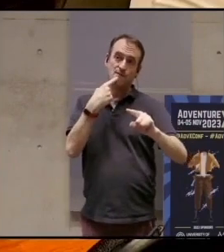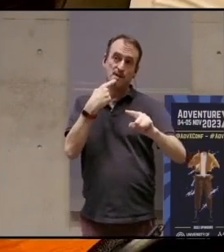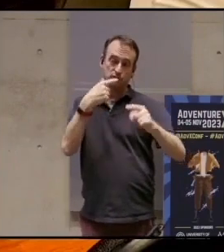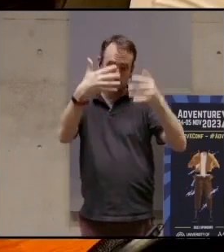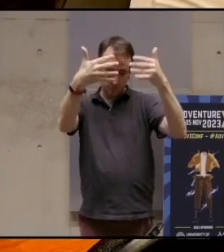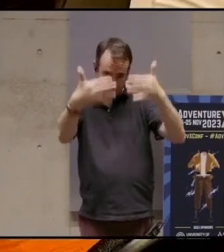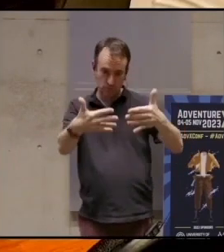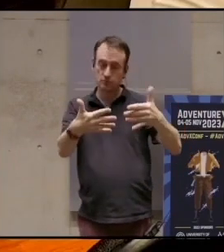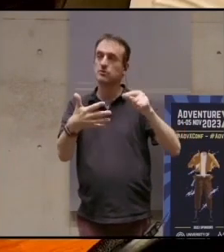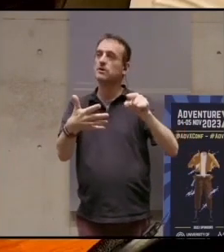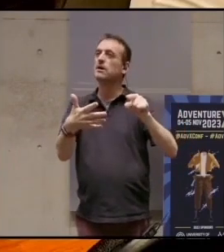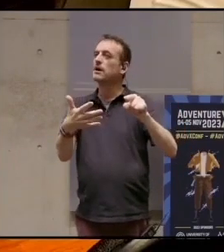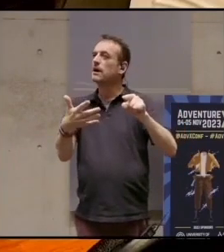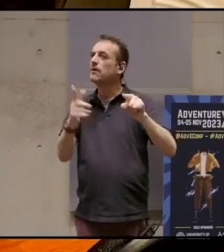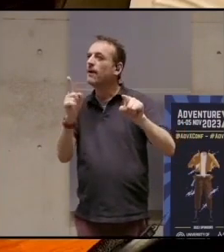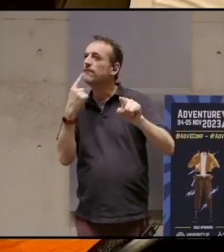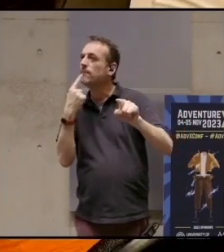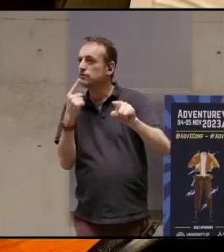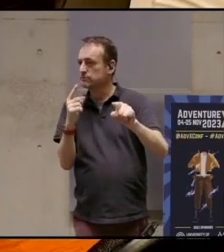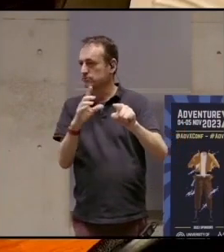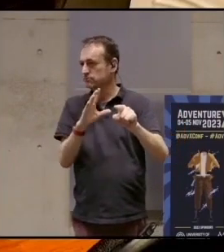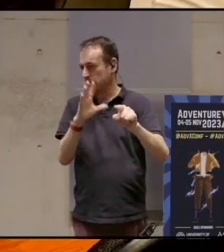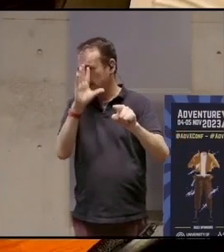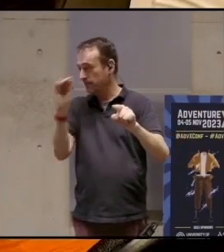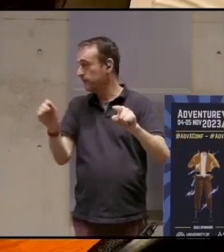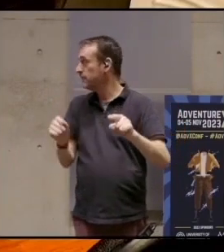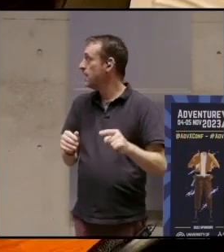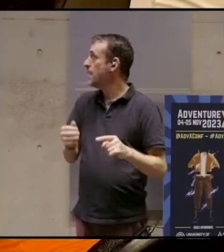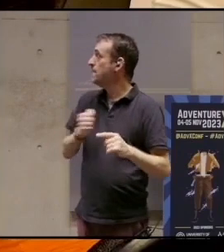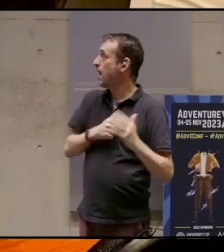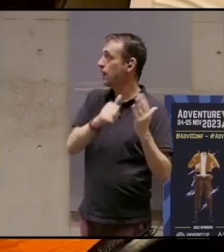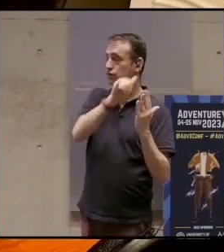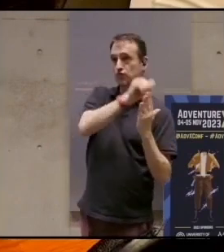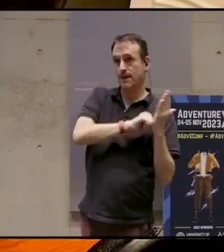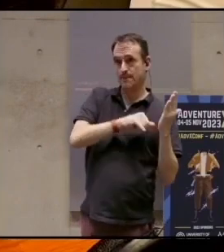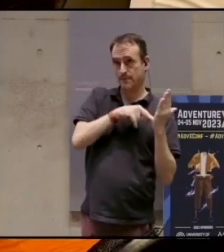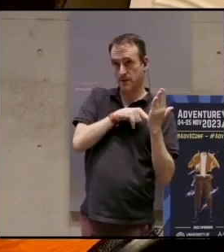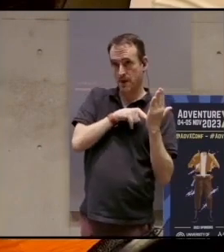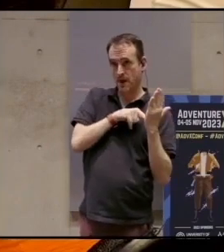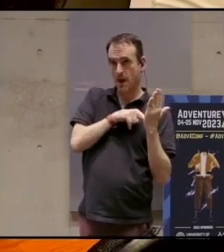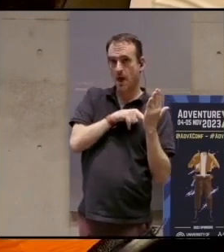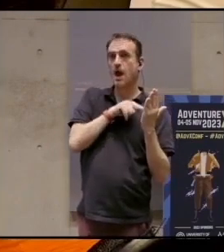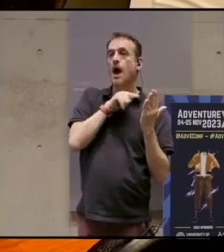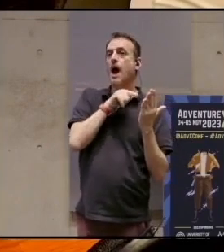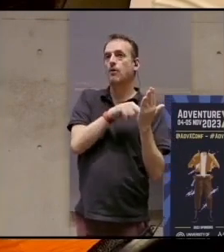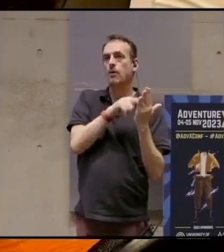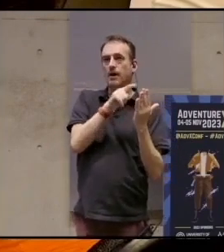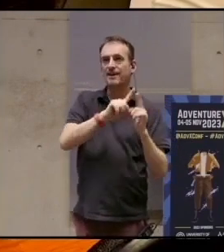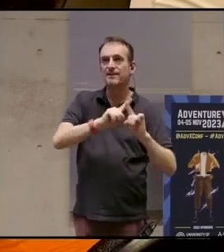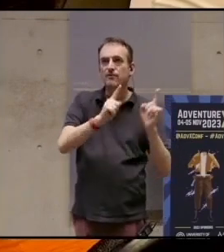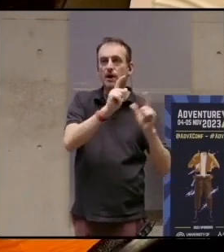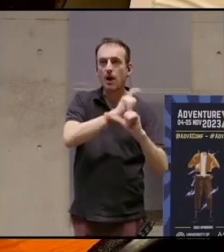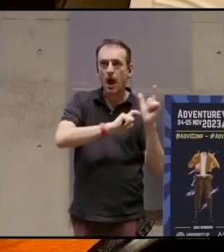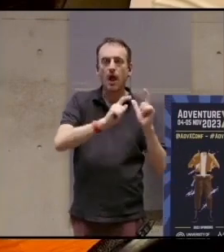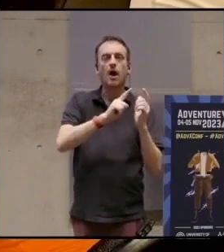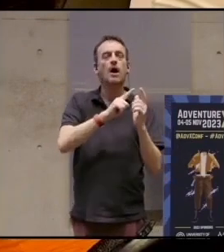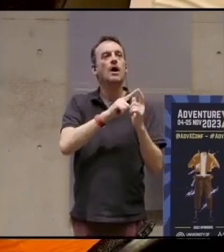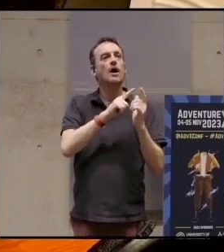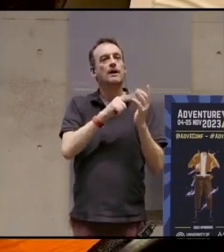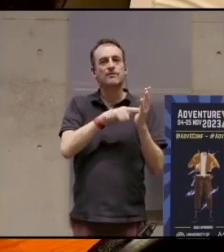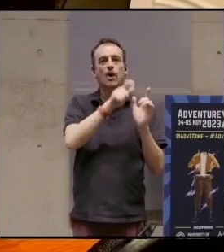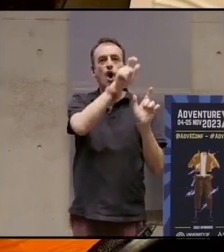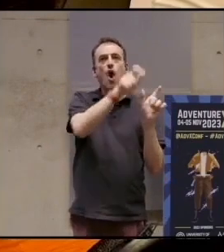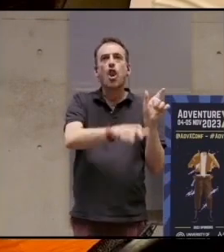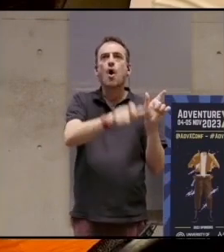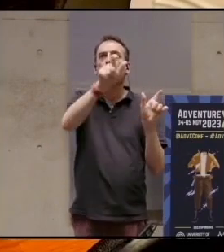need. We'll talk a little bit more about that later. This is my script. I will be hiding different columns. I will have extra columns for like notes on